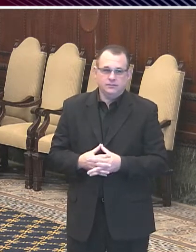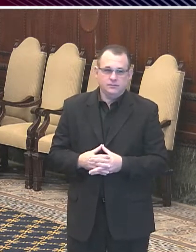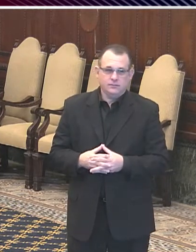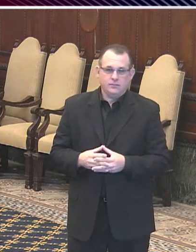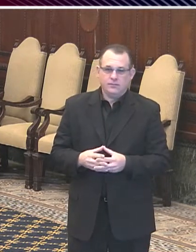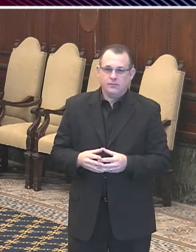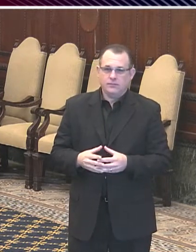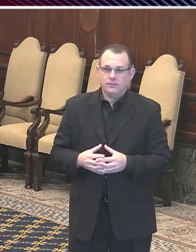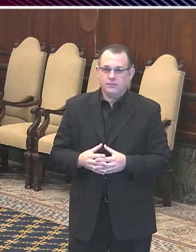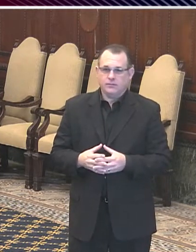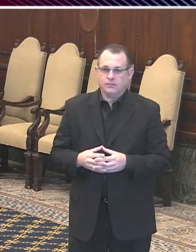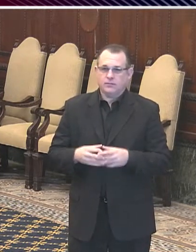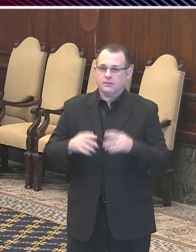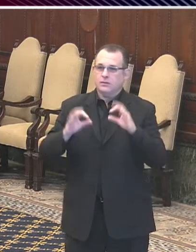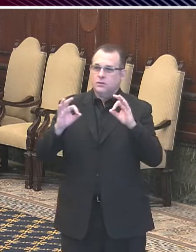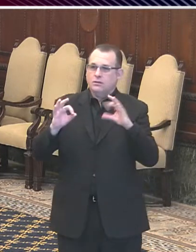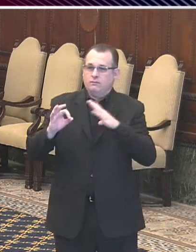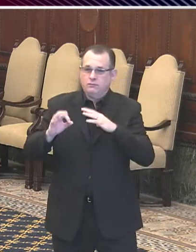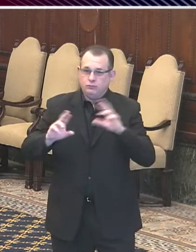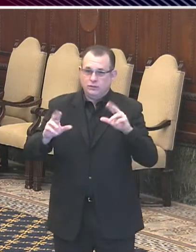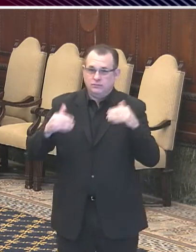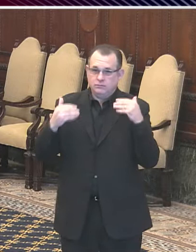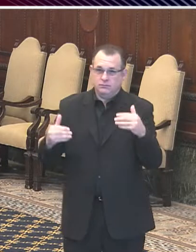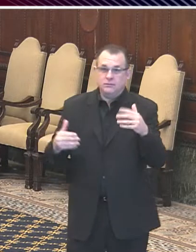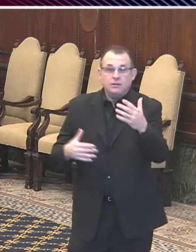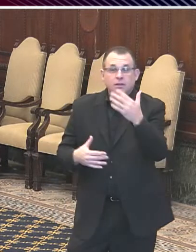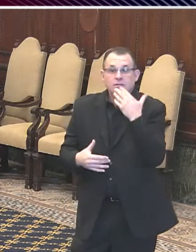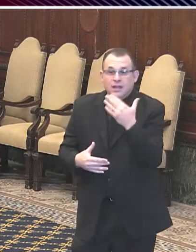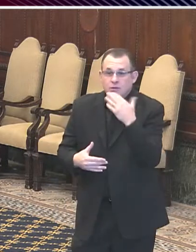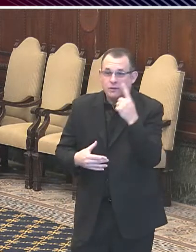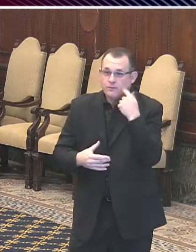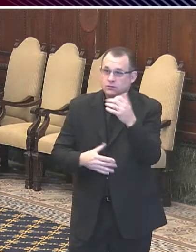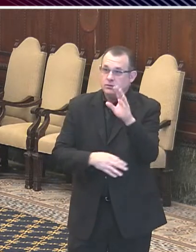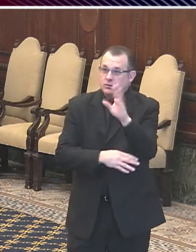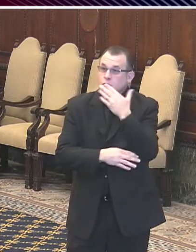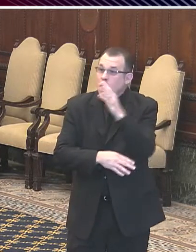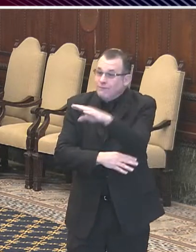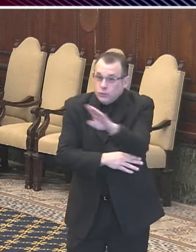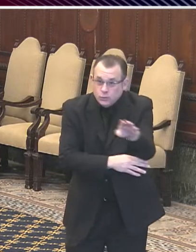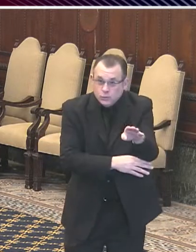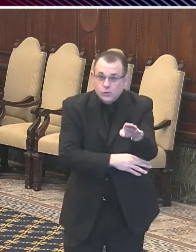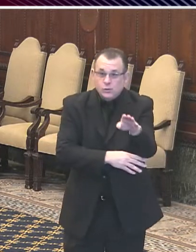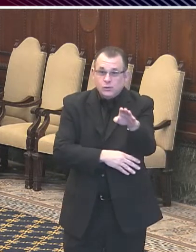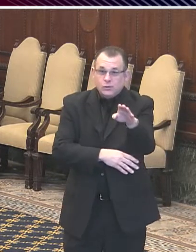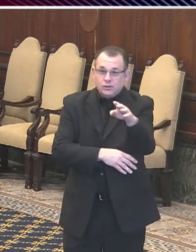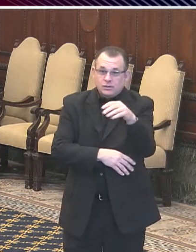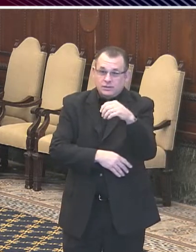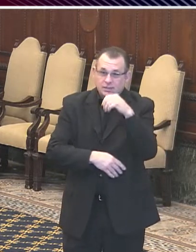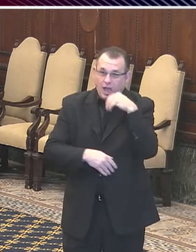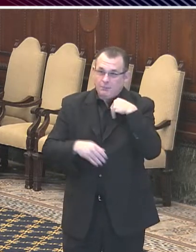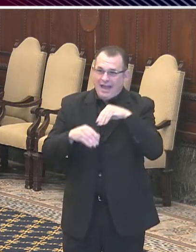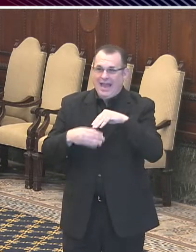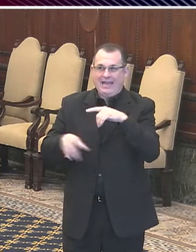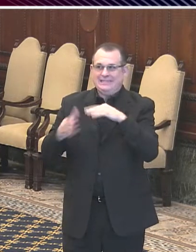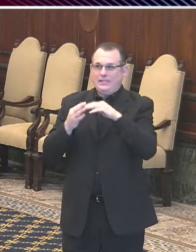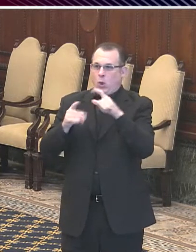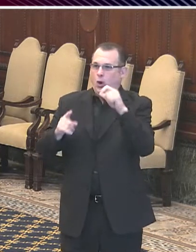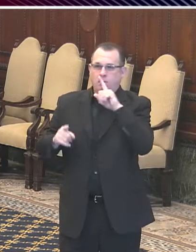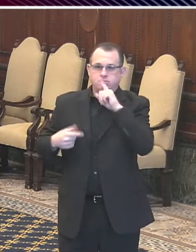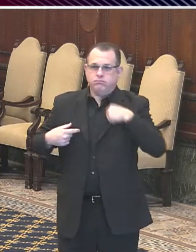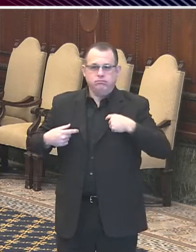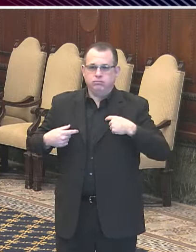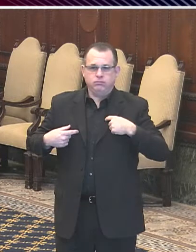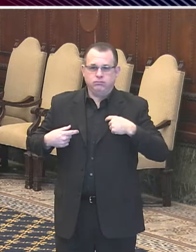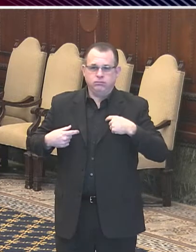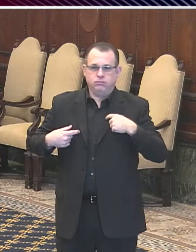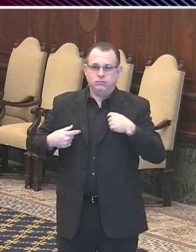Here we go. We're good. Thank you. Well, good afternoon, everybody. As you can see, I'm not at City Hall today. We have decided that going forward, we're going to